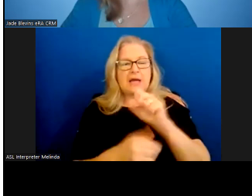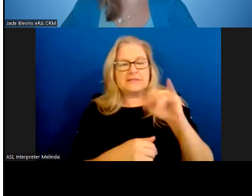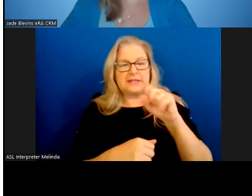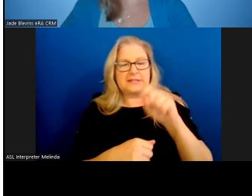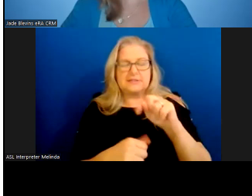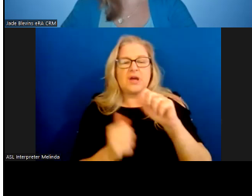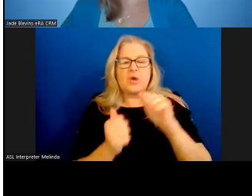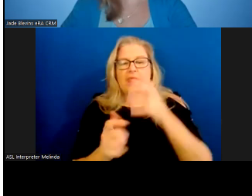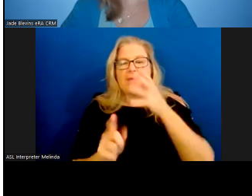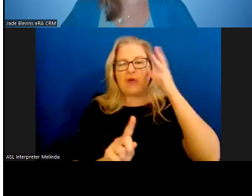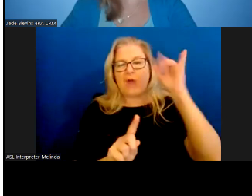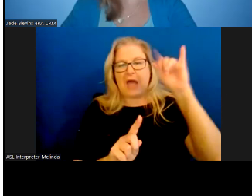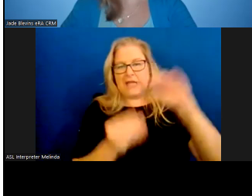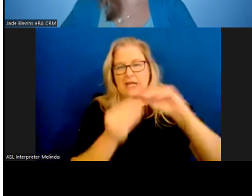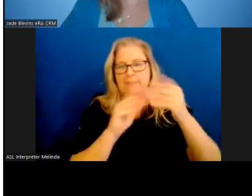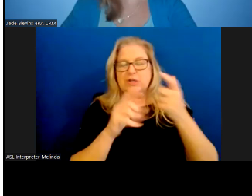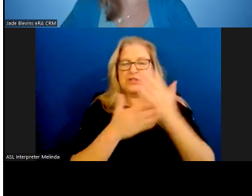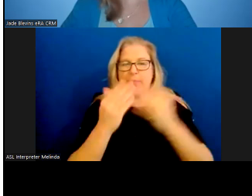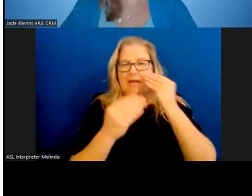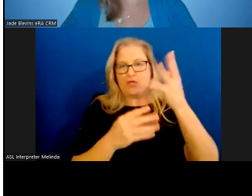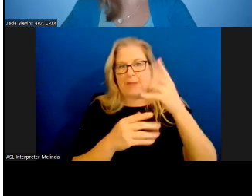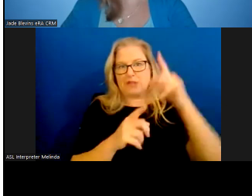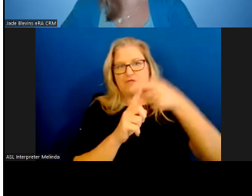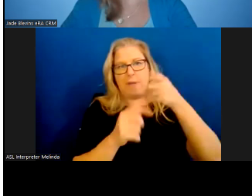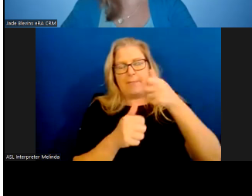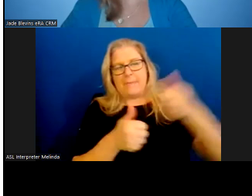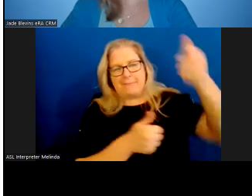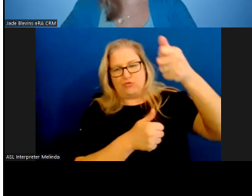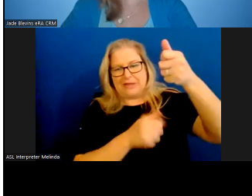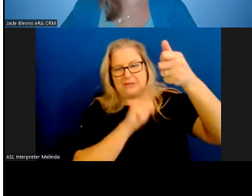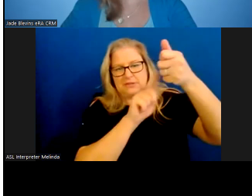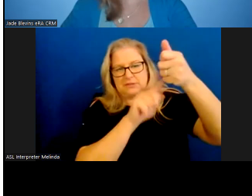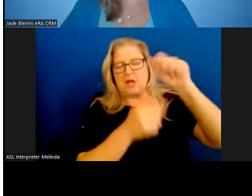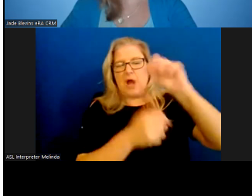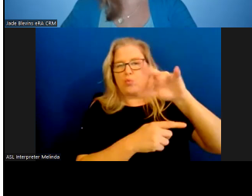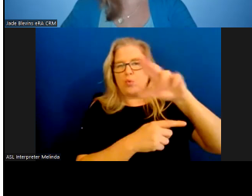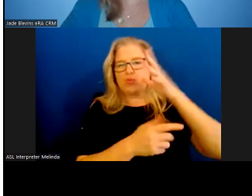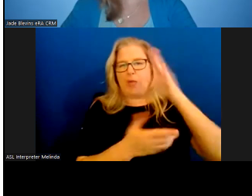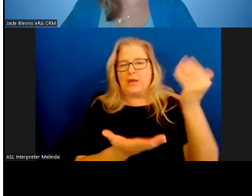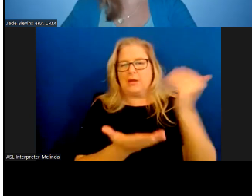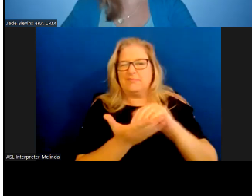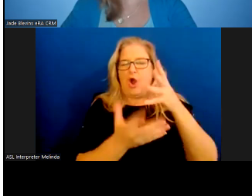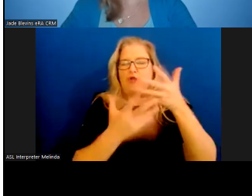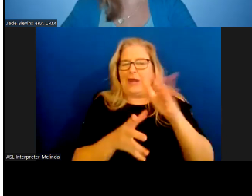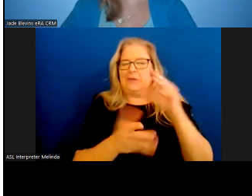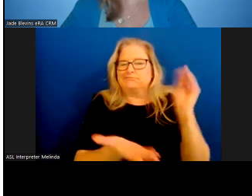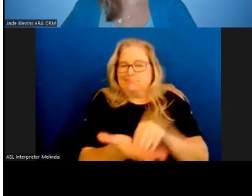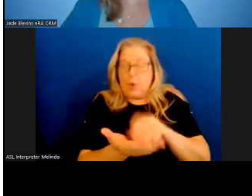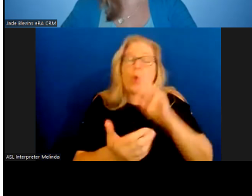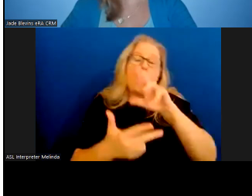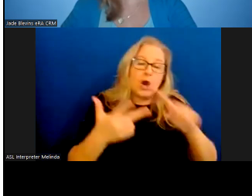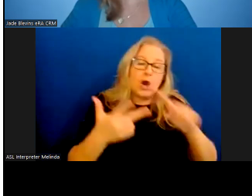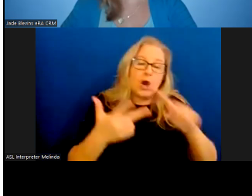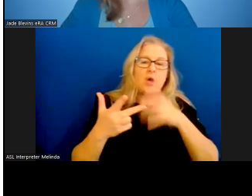grant, where some of the information from the parent award is going to pre-populate for you. Or initiate an eRA Commons, and we will redirect